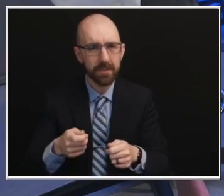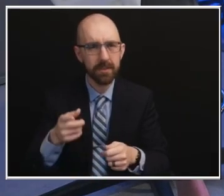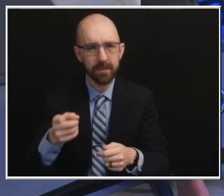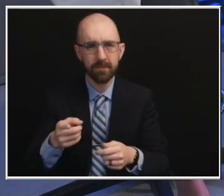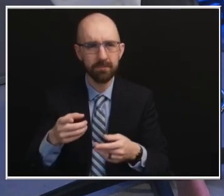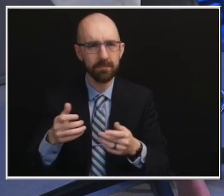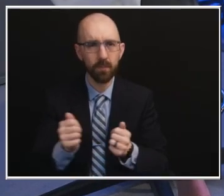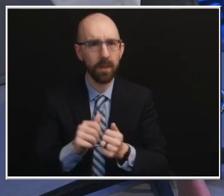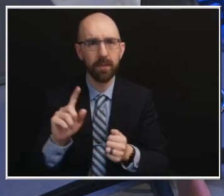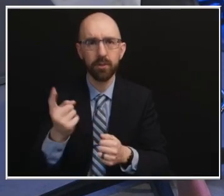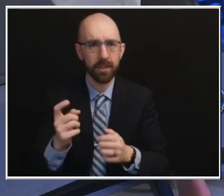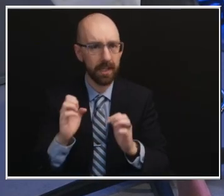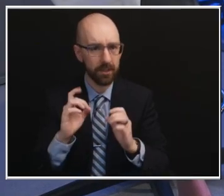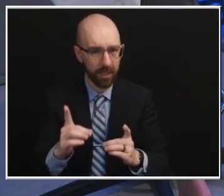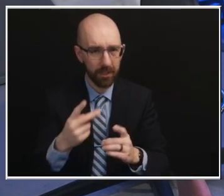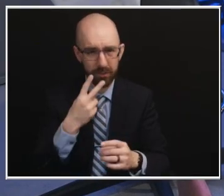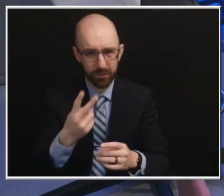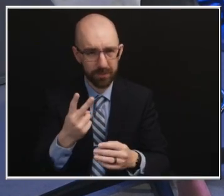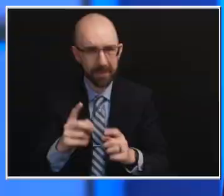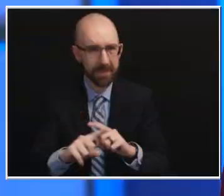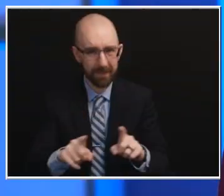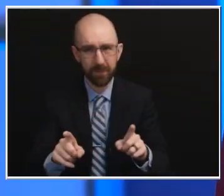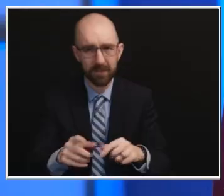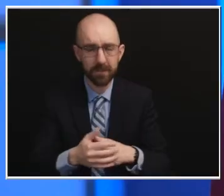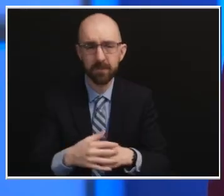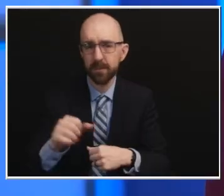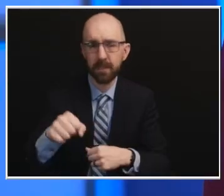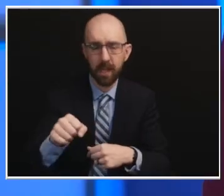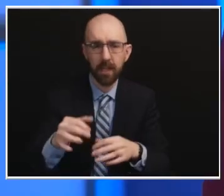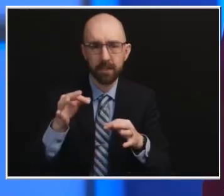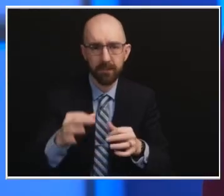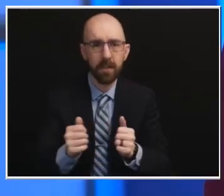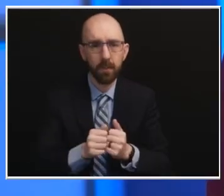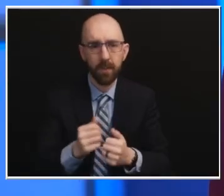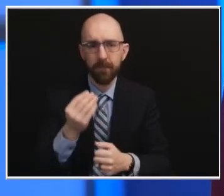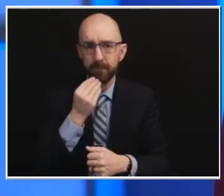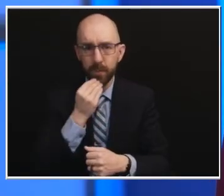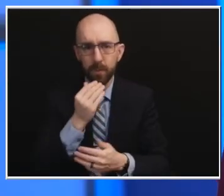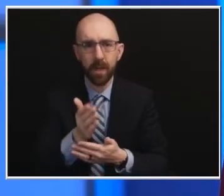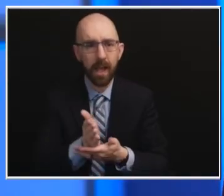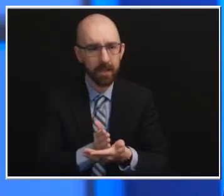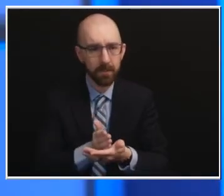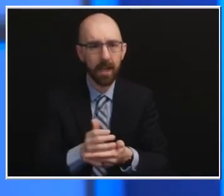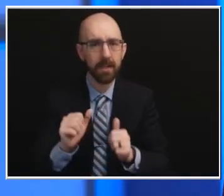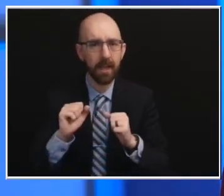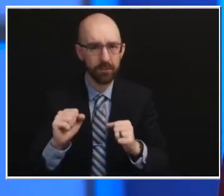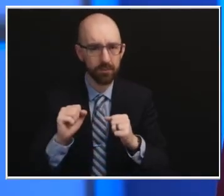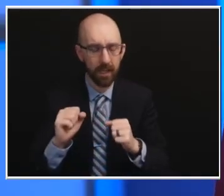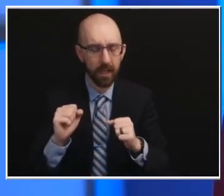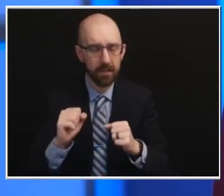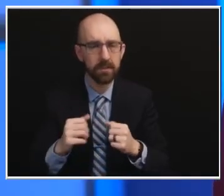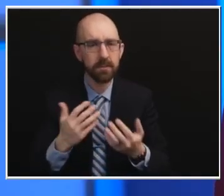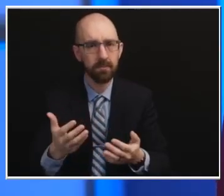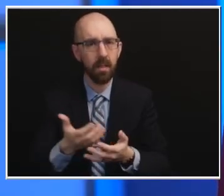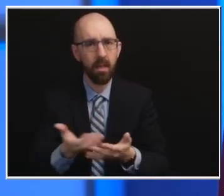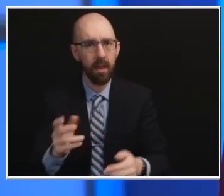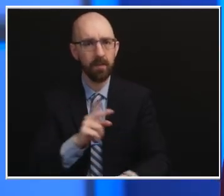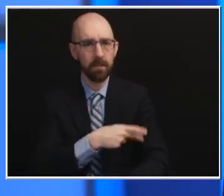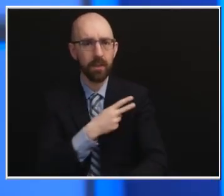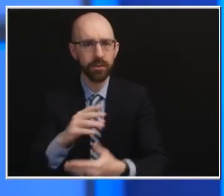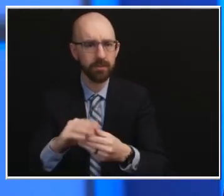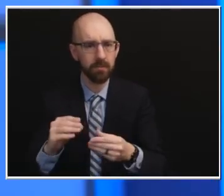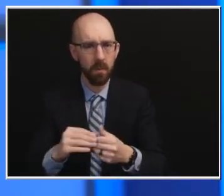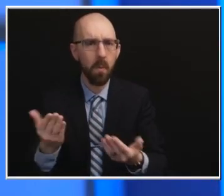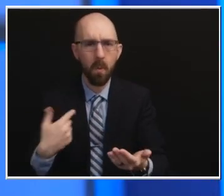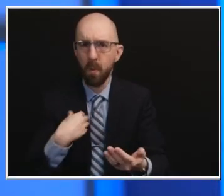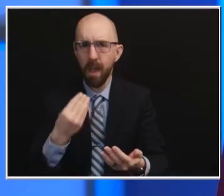Do you see some differences there? Yeah, absolutely, especially with the food aspect and exercise. A lot of patients say, oh, I eat something